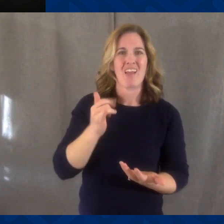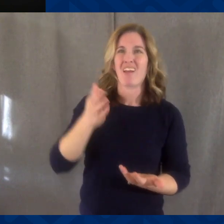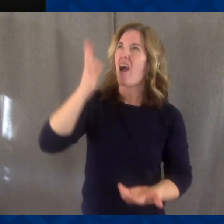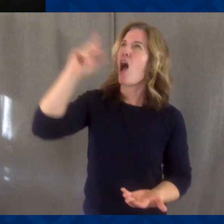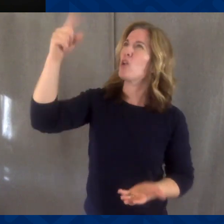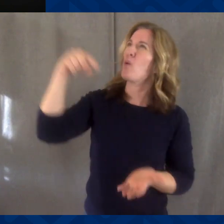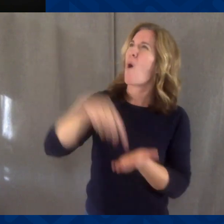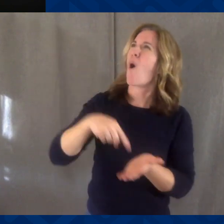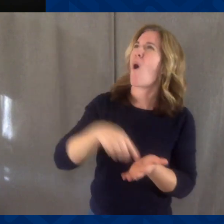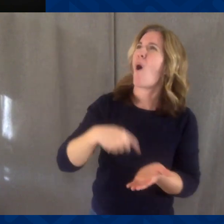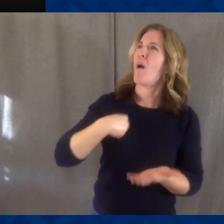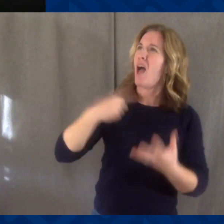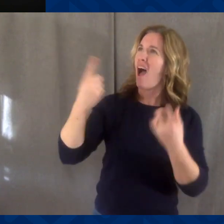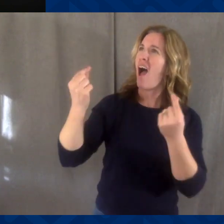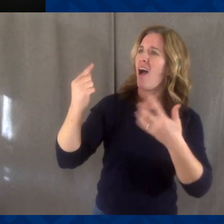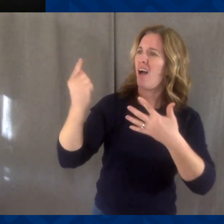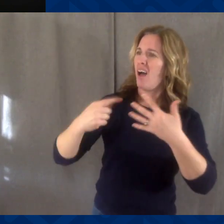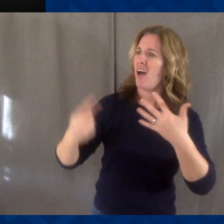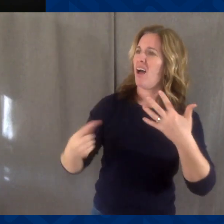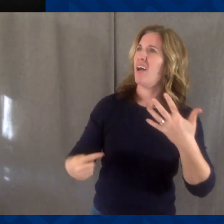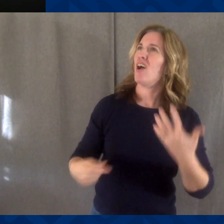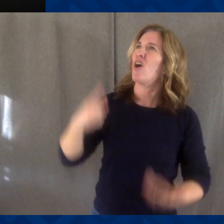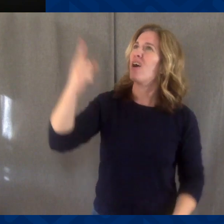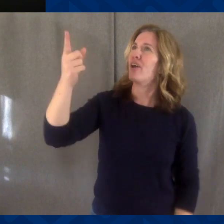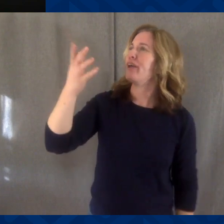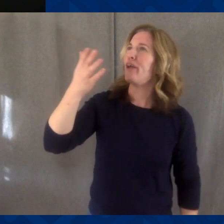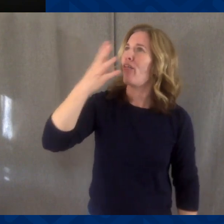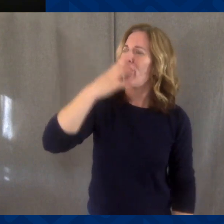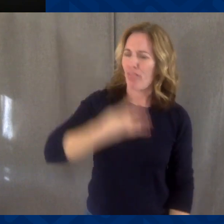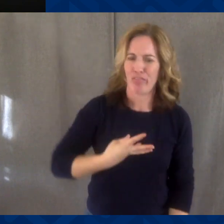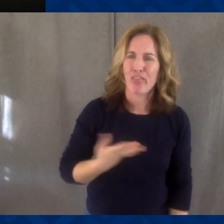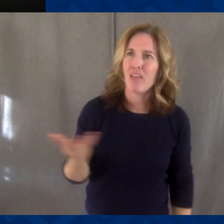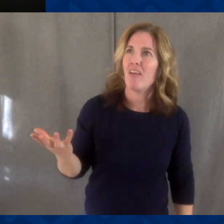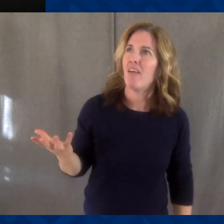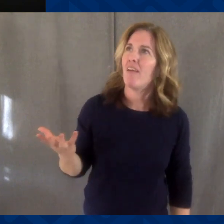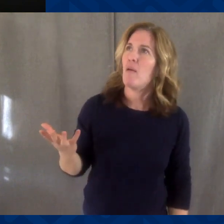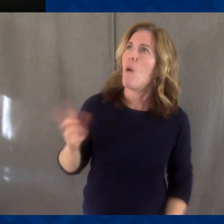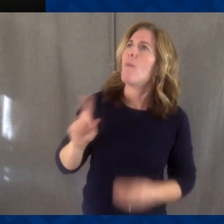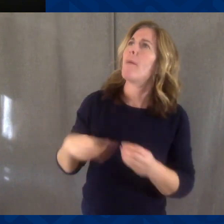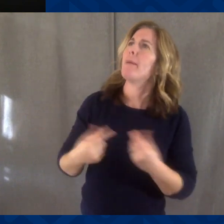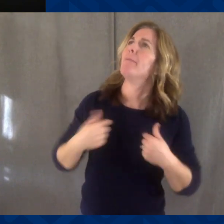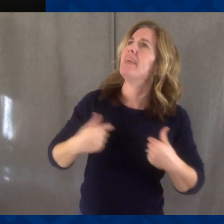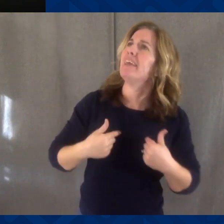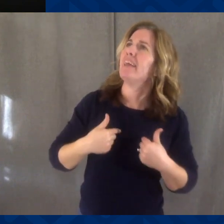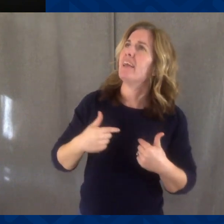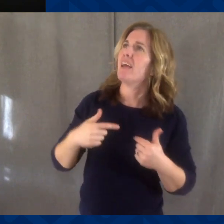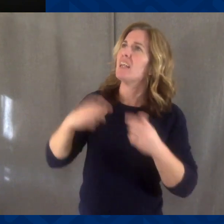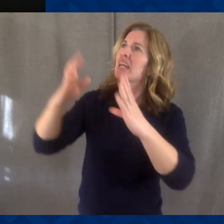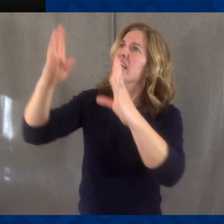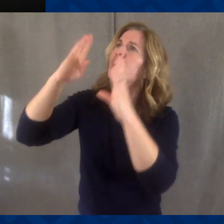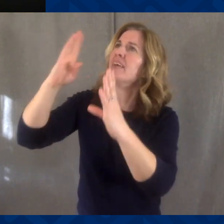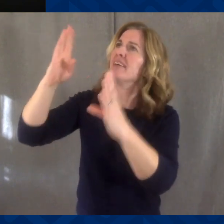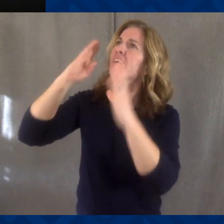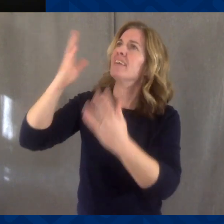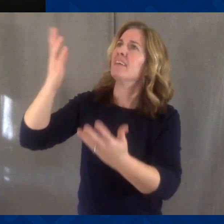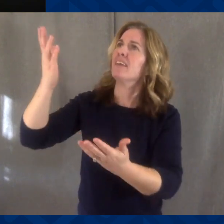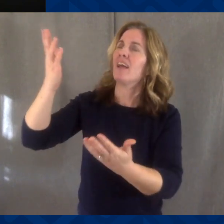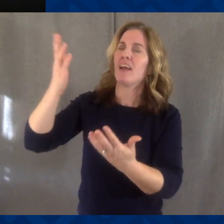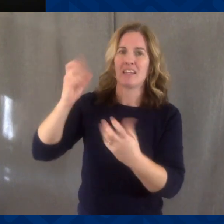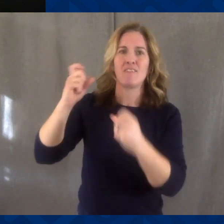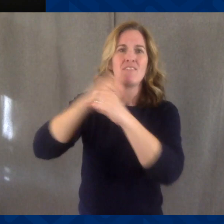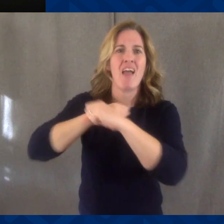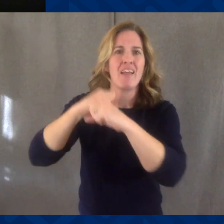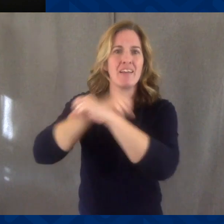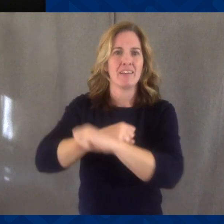has forgotten about you? Do you feel like you have to fight to earn his attention? I need you to know this,